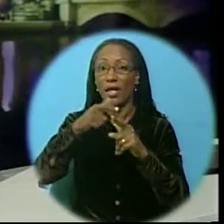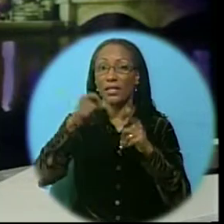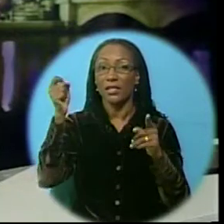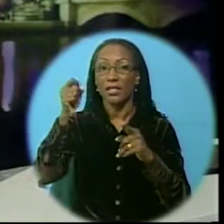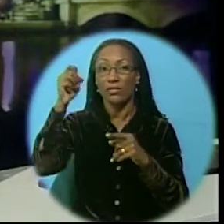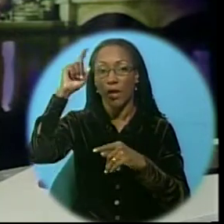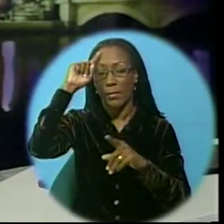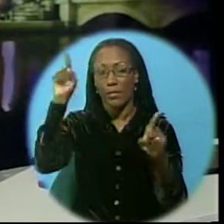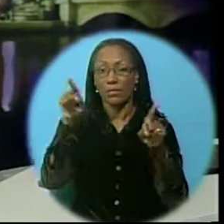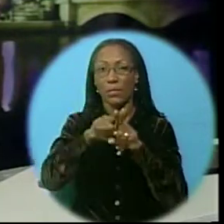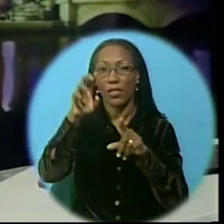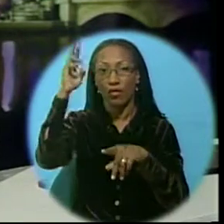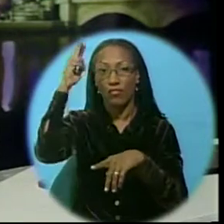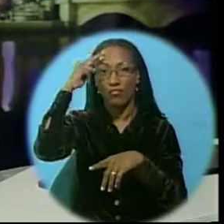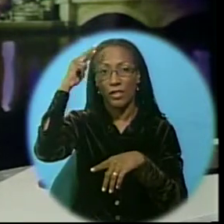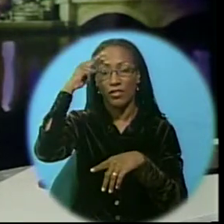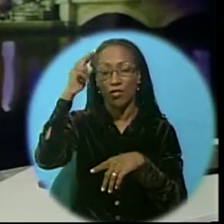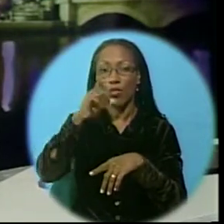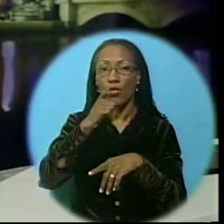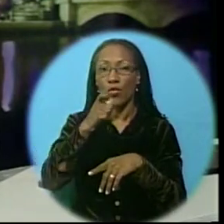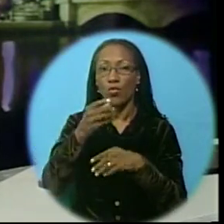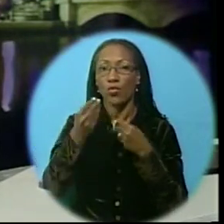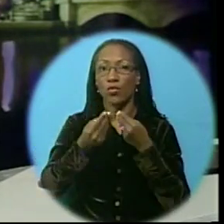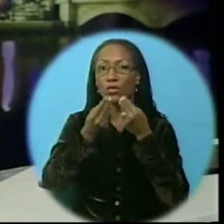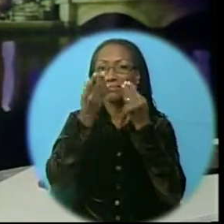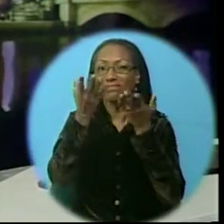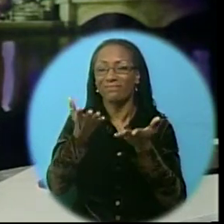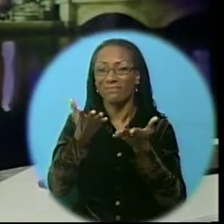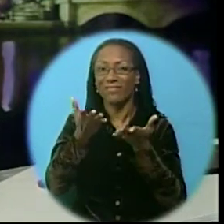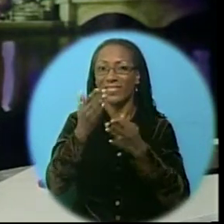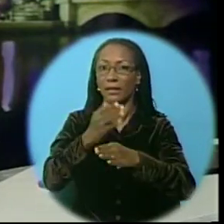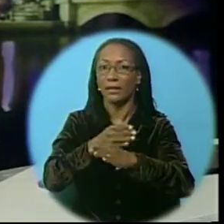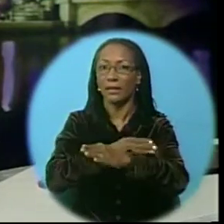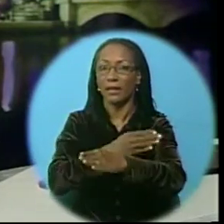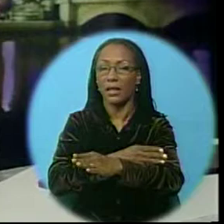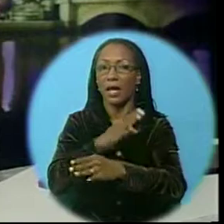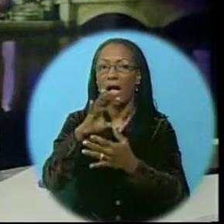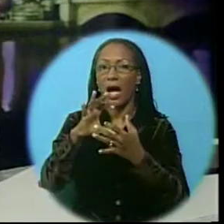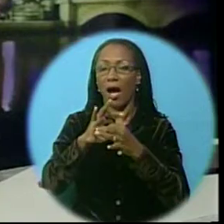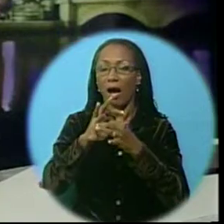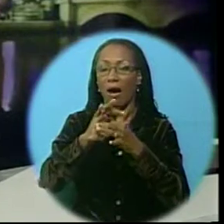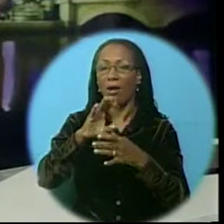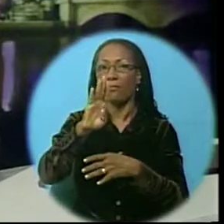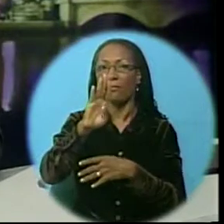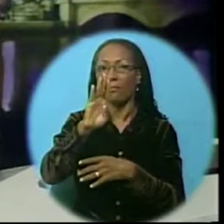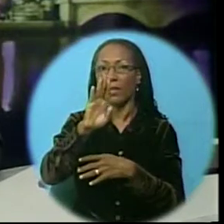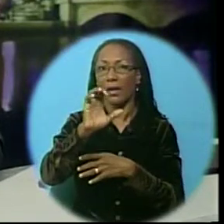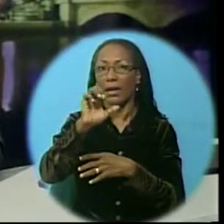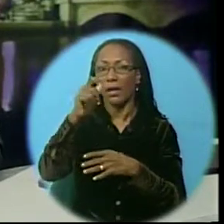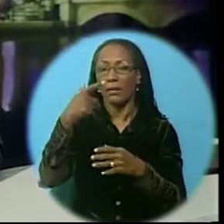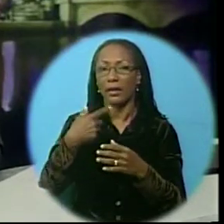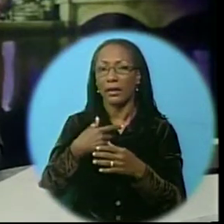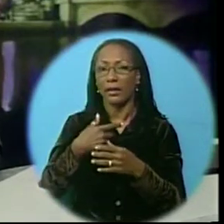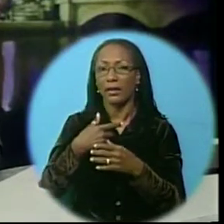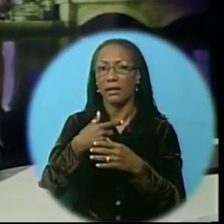BLP supporters an update on his condition. According to him, Mr. Arthur injured his foot while in his garden.